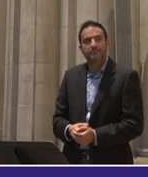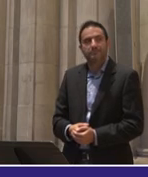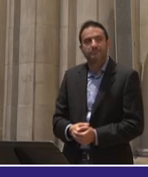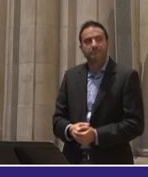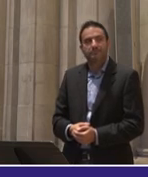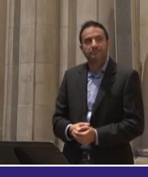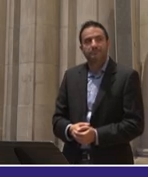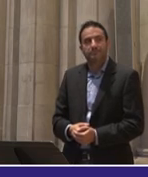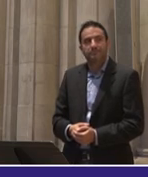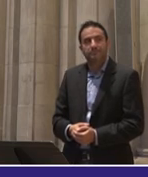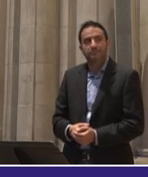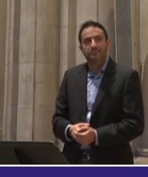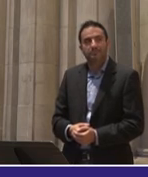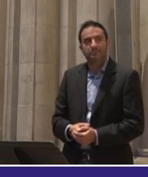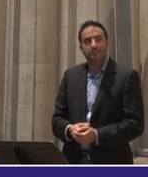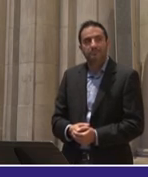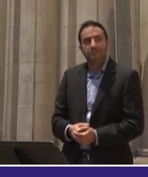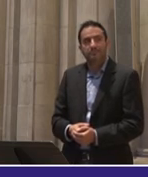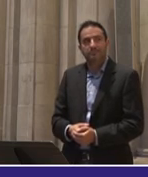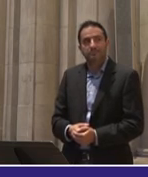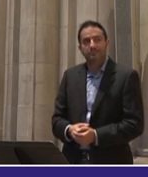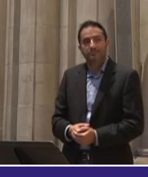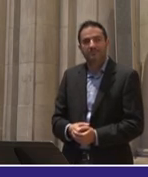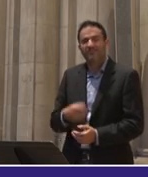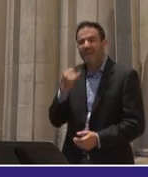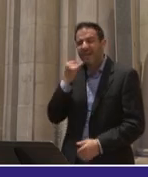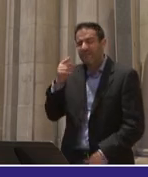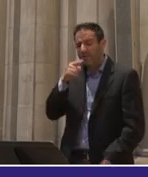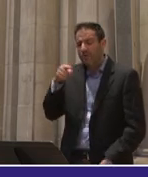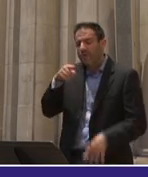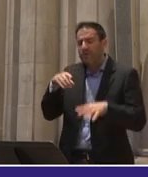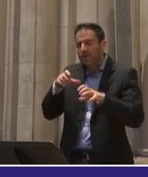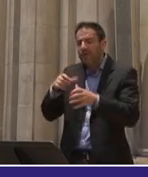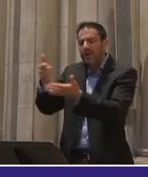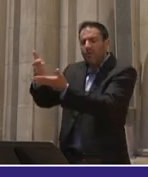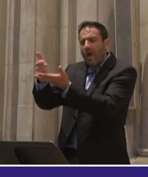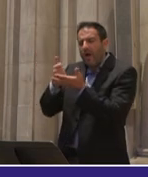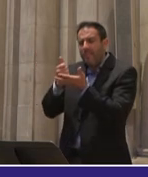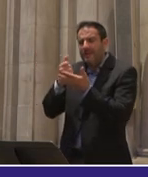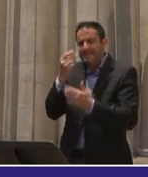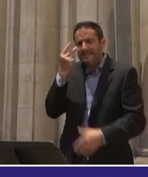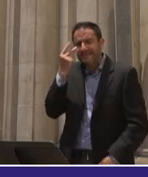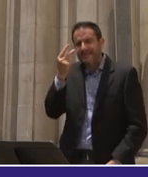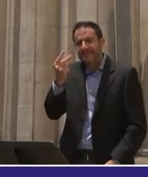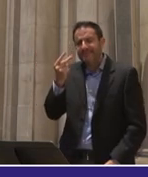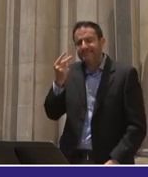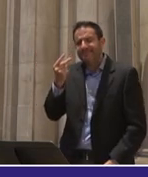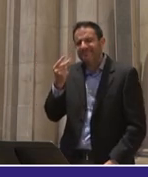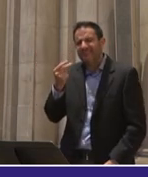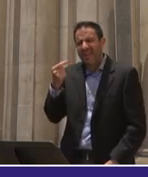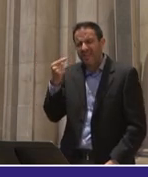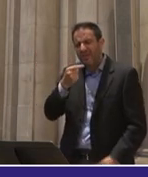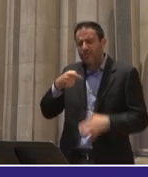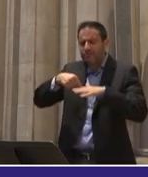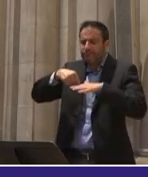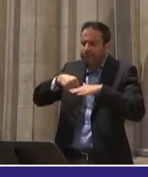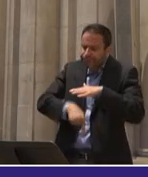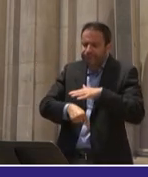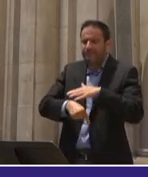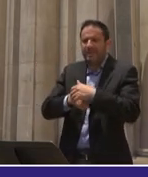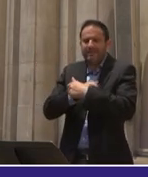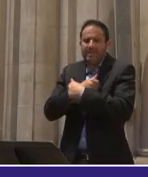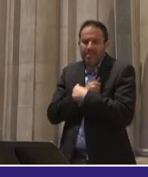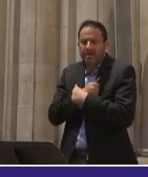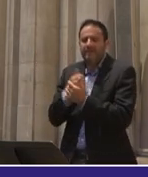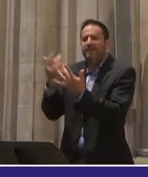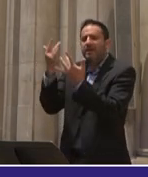you will help us all see and know something more of the love and mercy